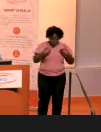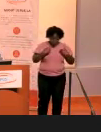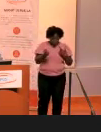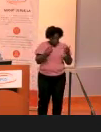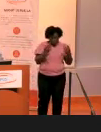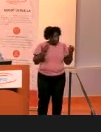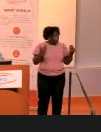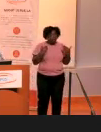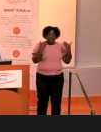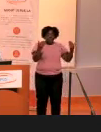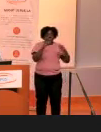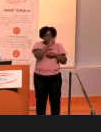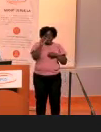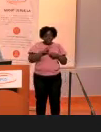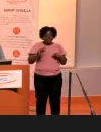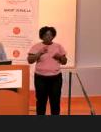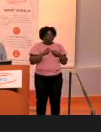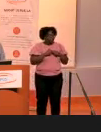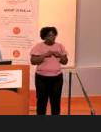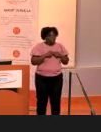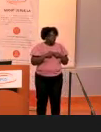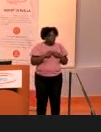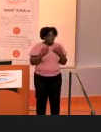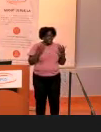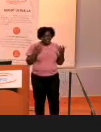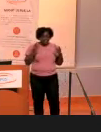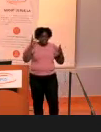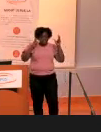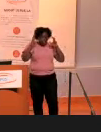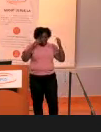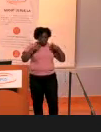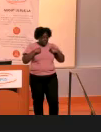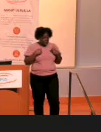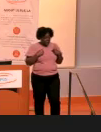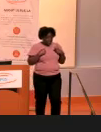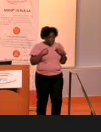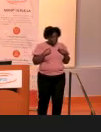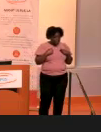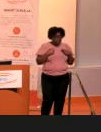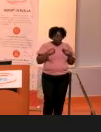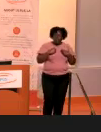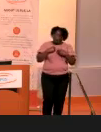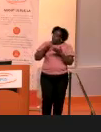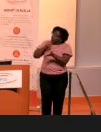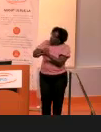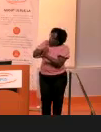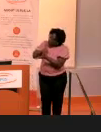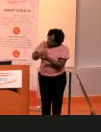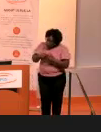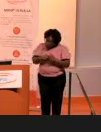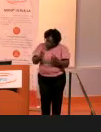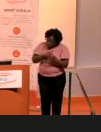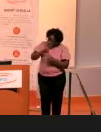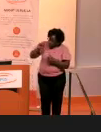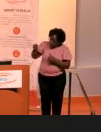All right, we're going online. Brianna? Great. Can you guys hear me? Yep. Okay. Dr. Grossman, the first